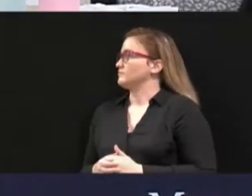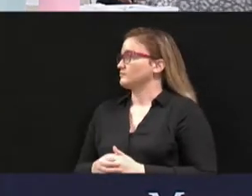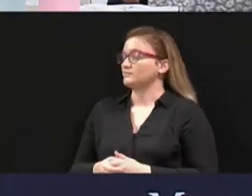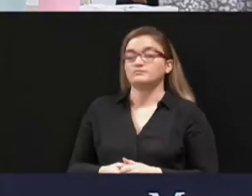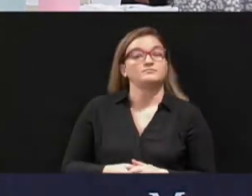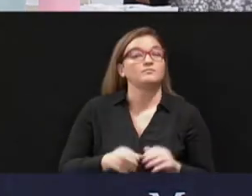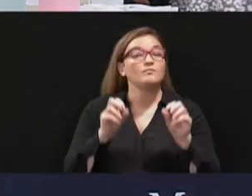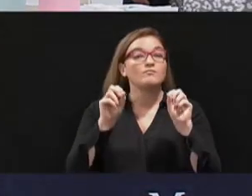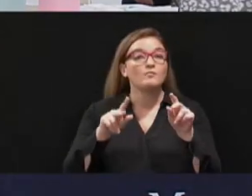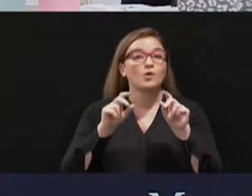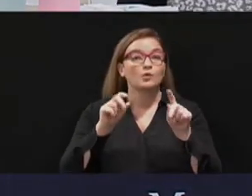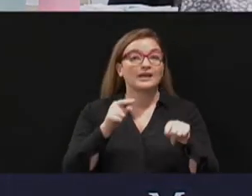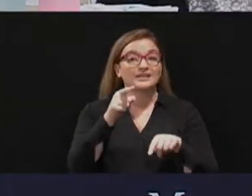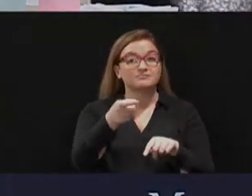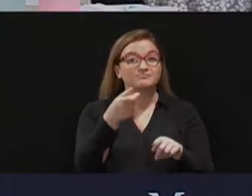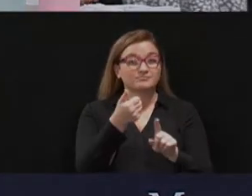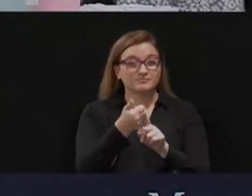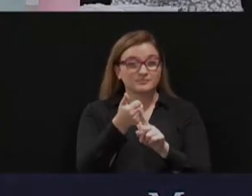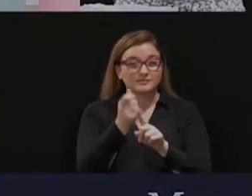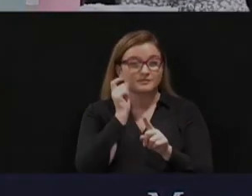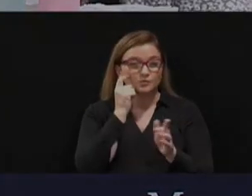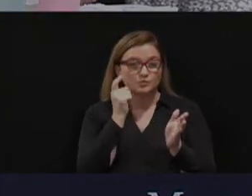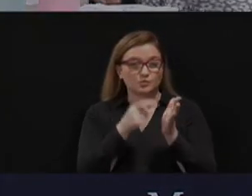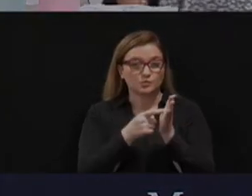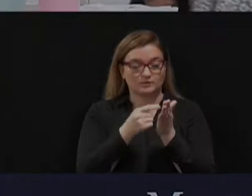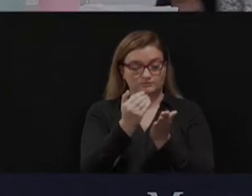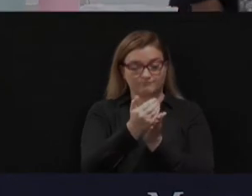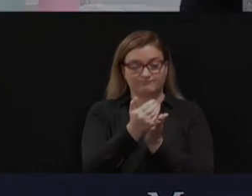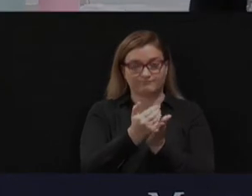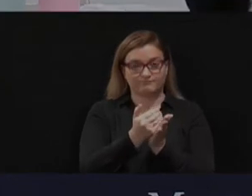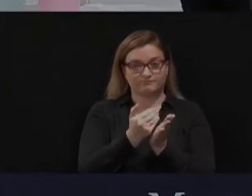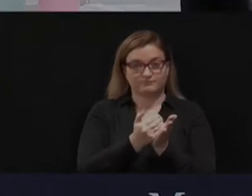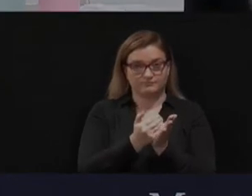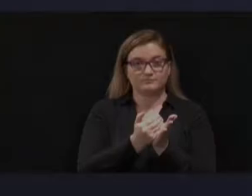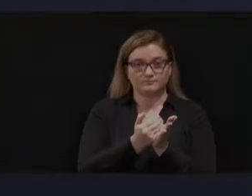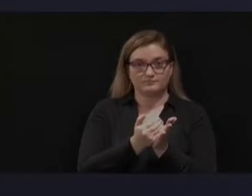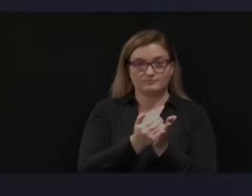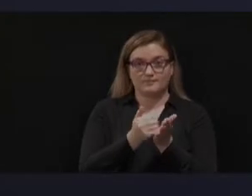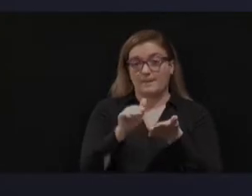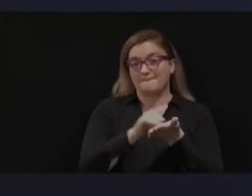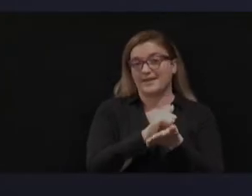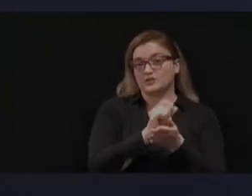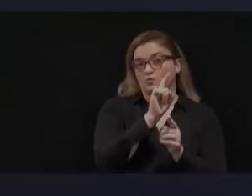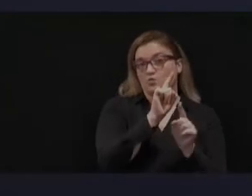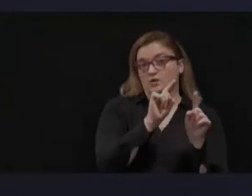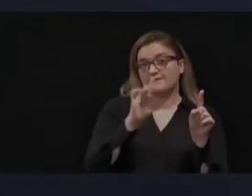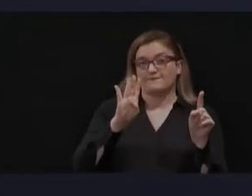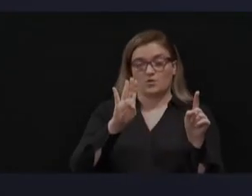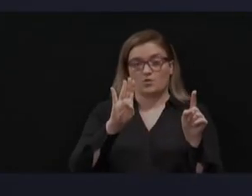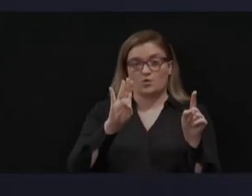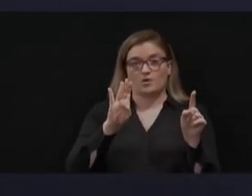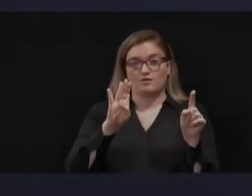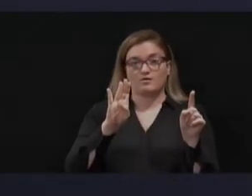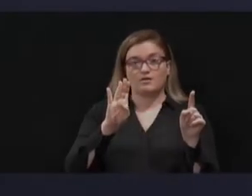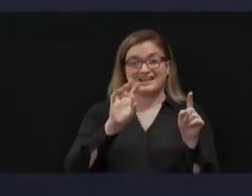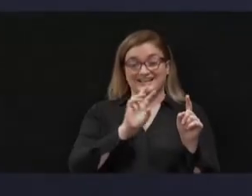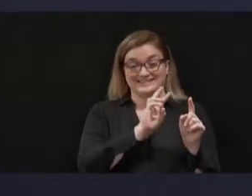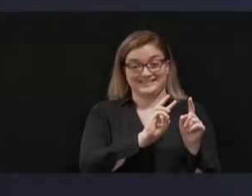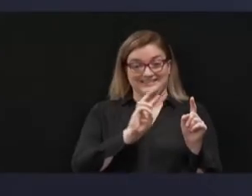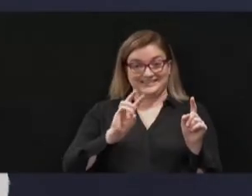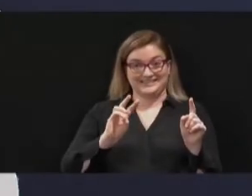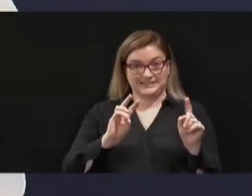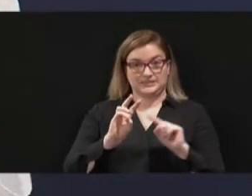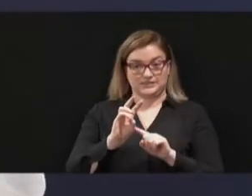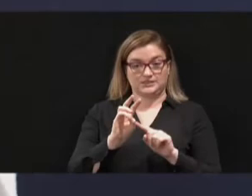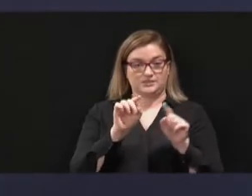Okay, you will notice on your schedule that pages 1 to 4 and 66 in your